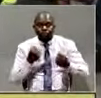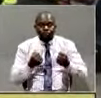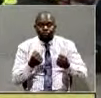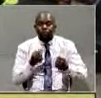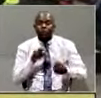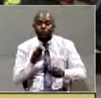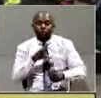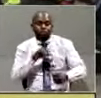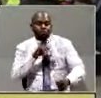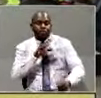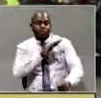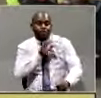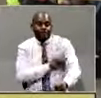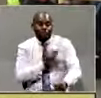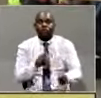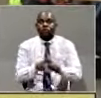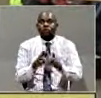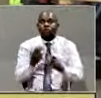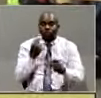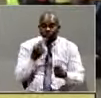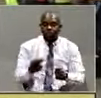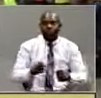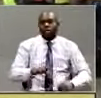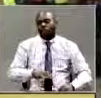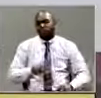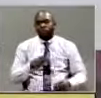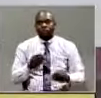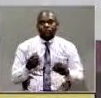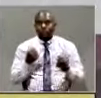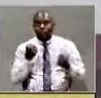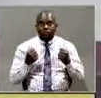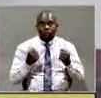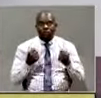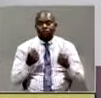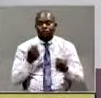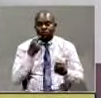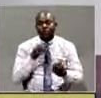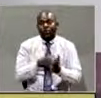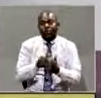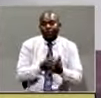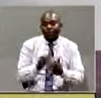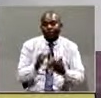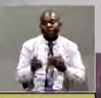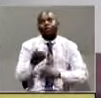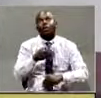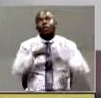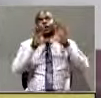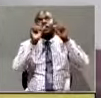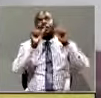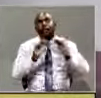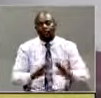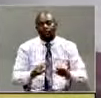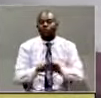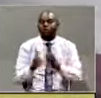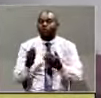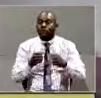on their power. Even the big guys, they feel like when you do sparring with them, they are weak, but inshallah, with time, they'll